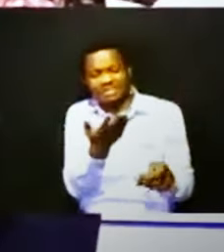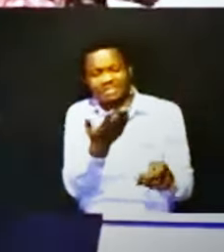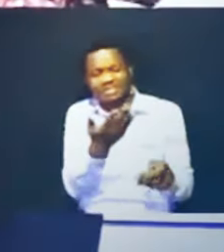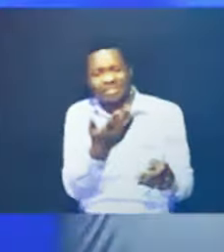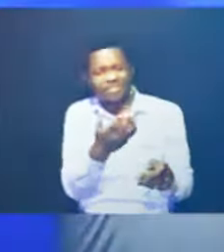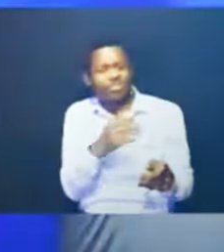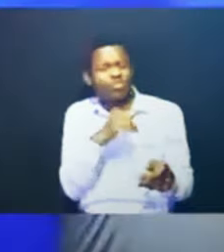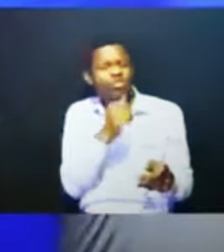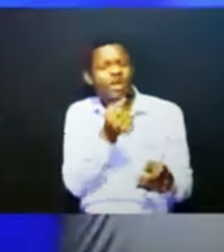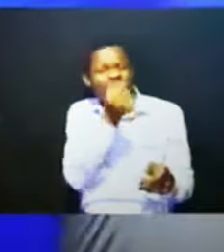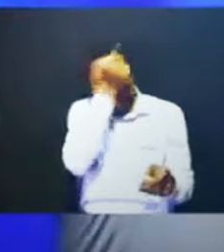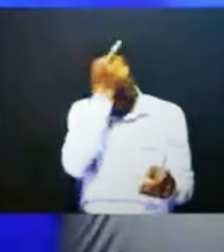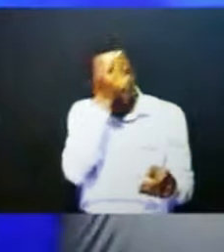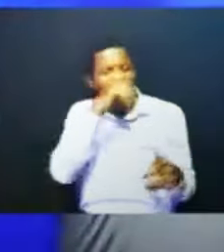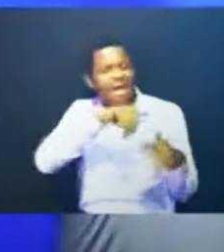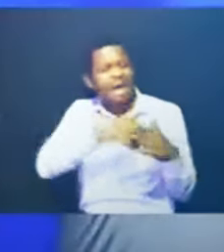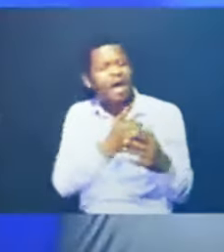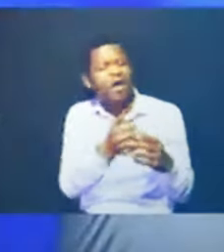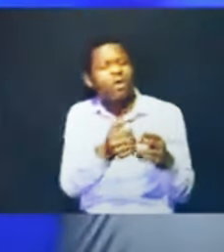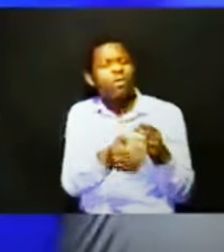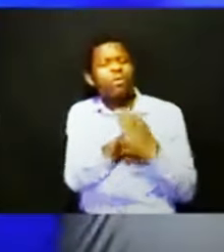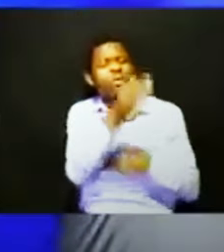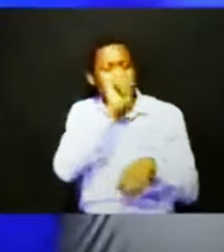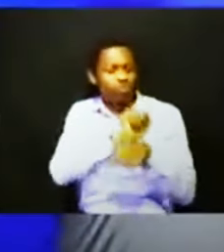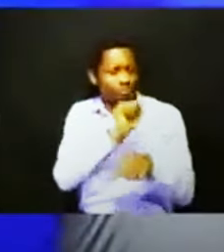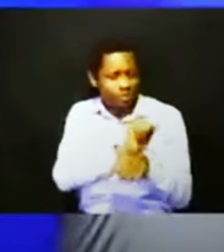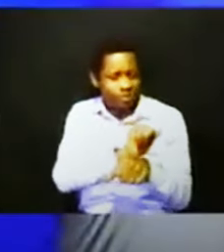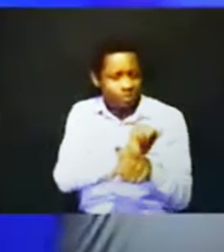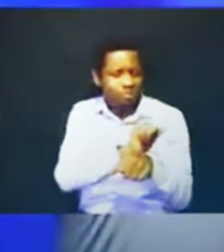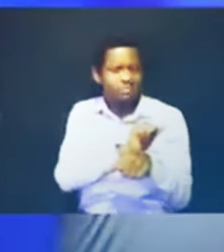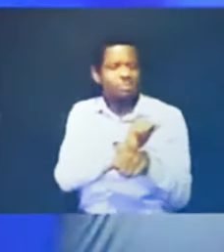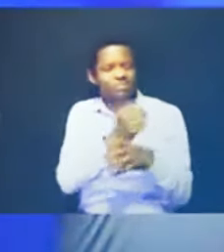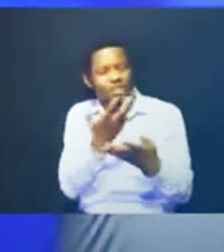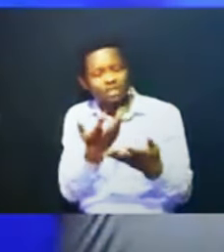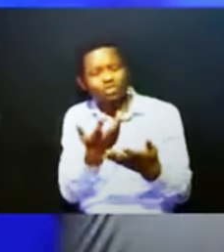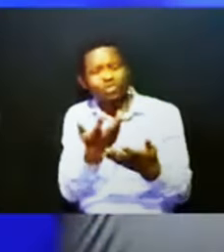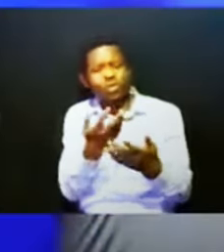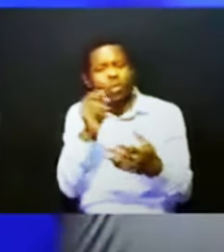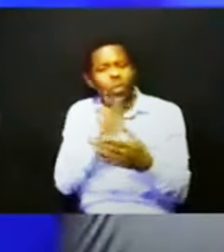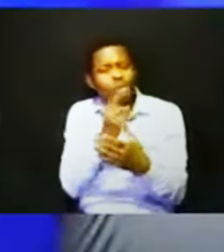they said no. I'm disappointed in the Almighty Himself.